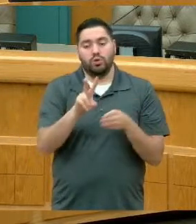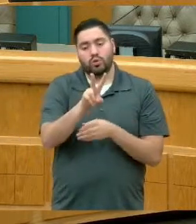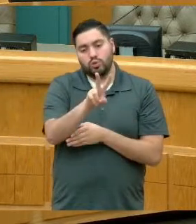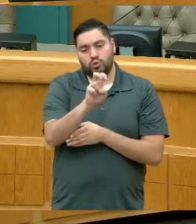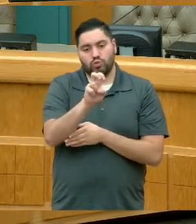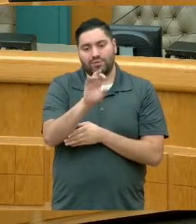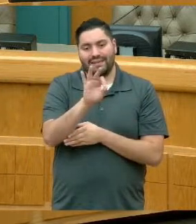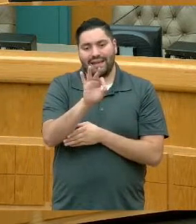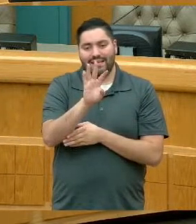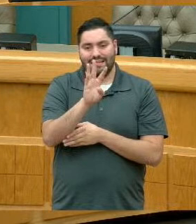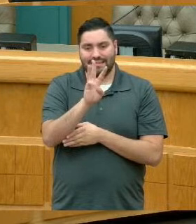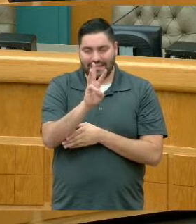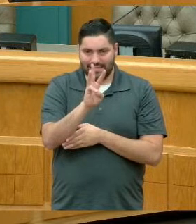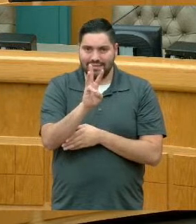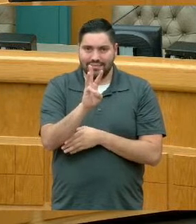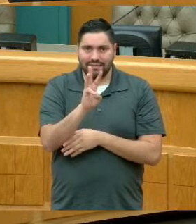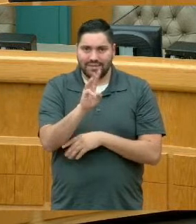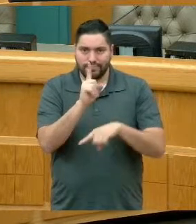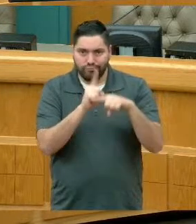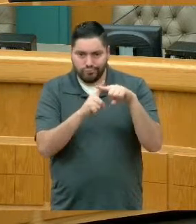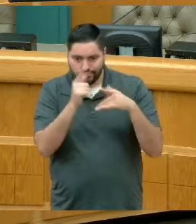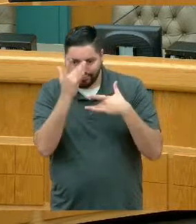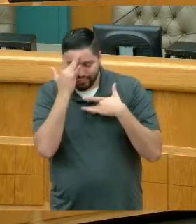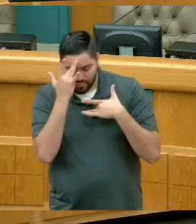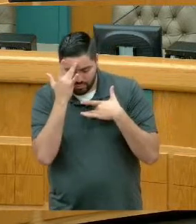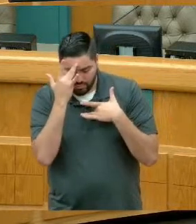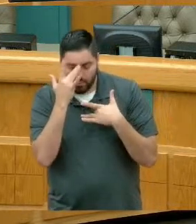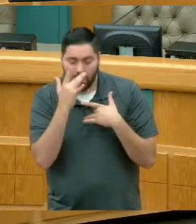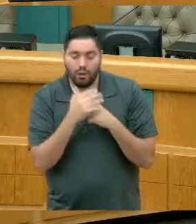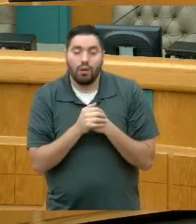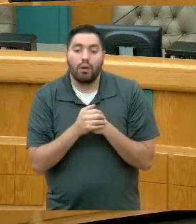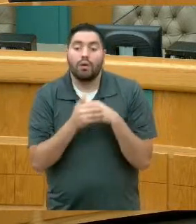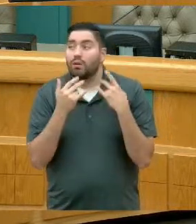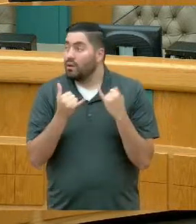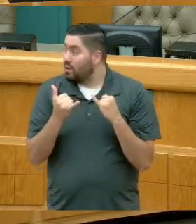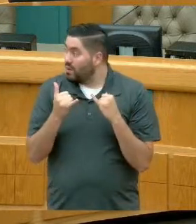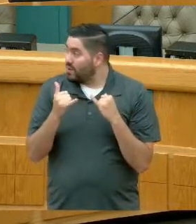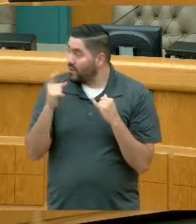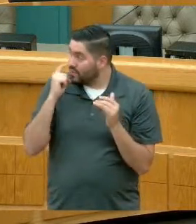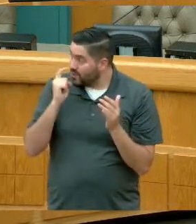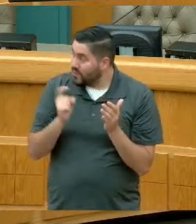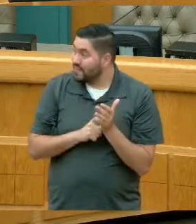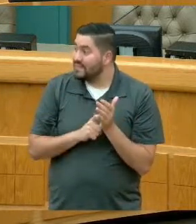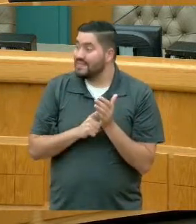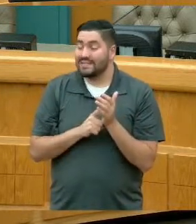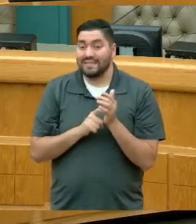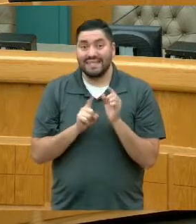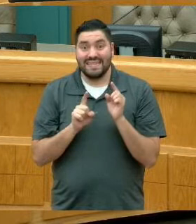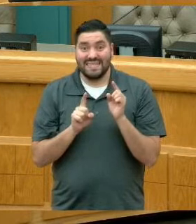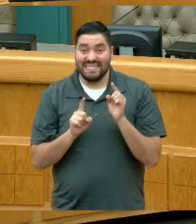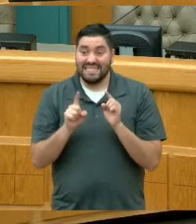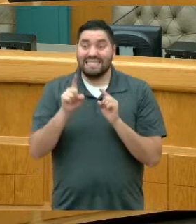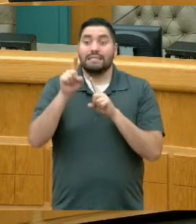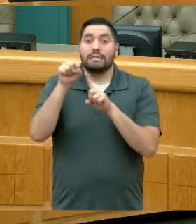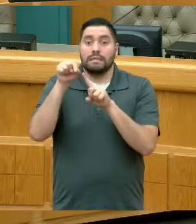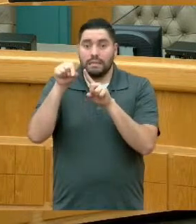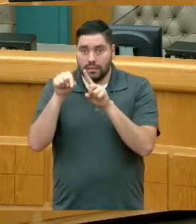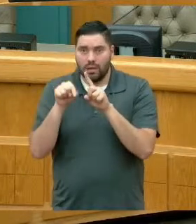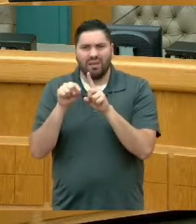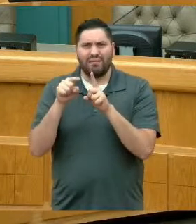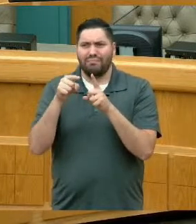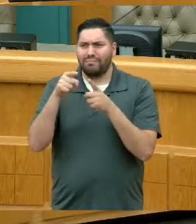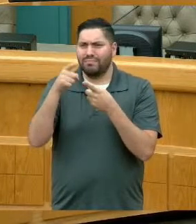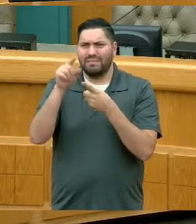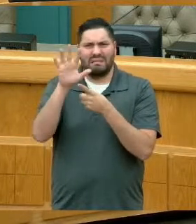is having an impact. So the 7-day average is 296 positives a day. That's the